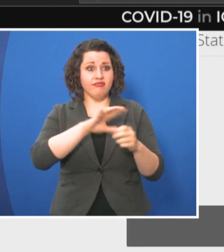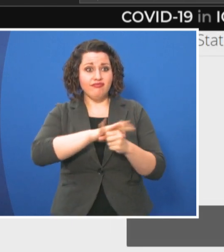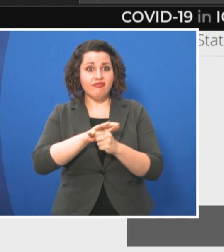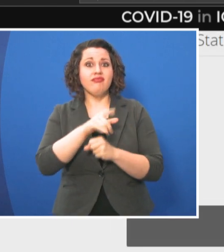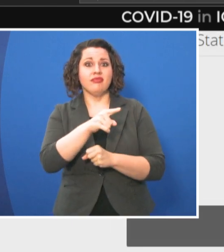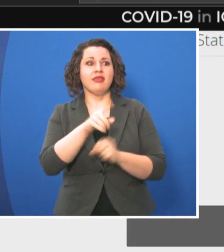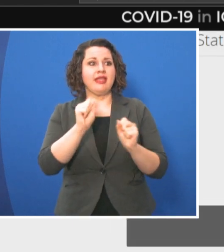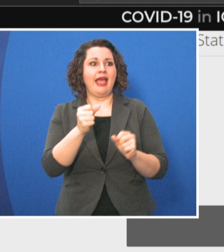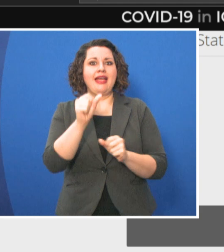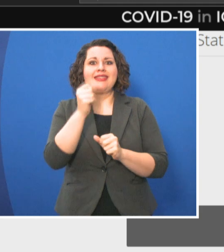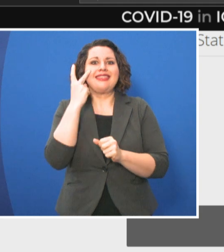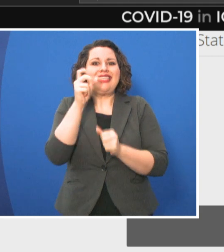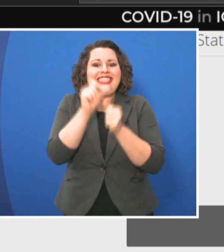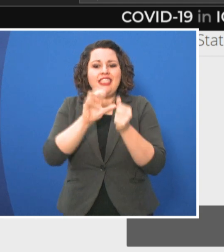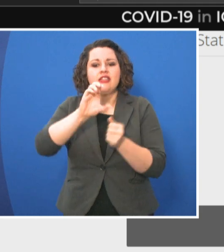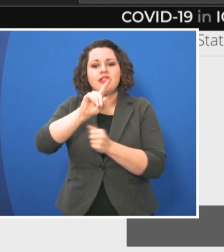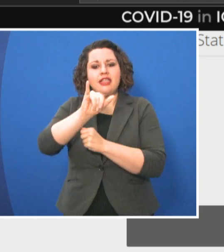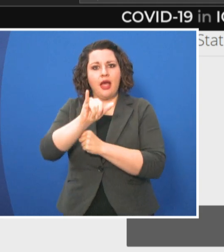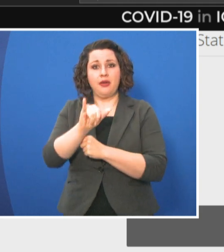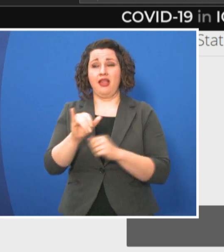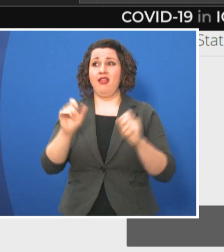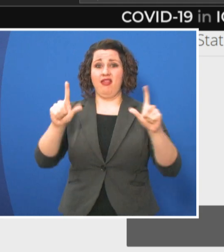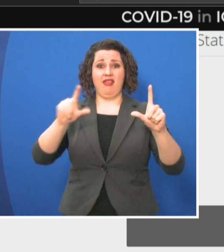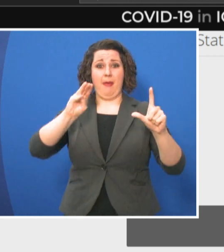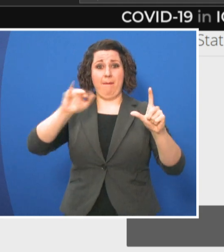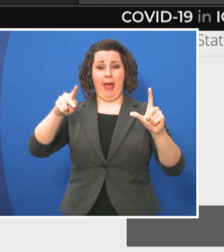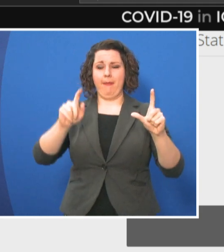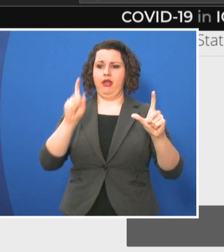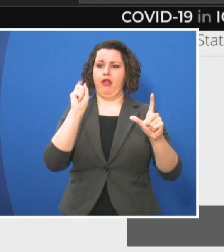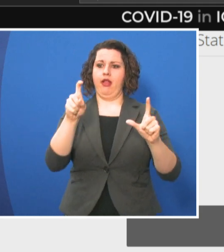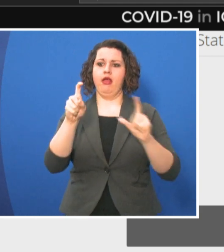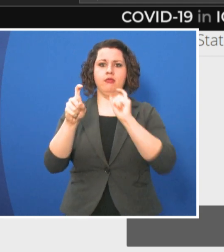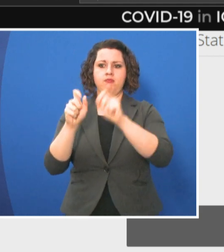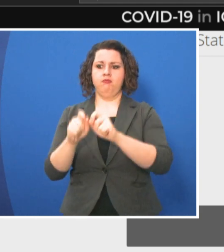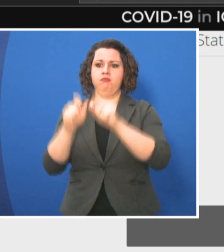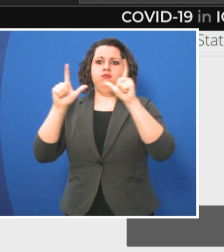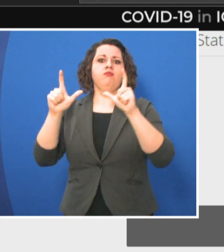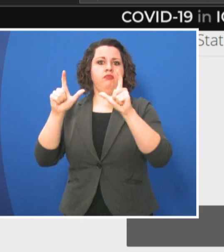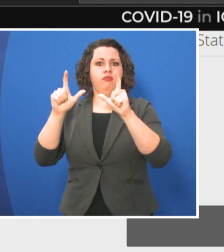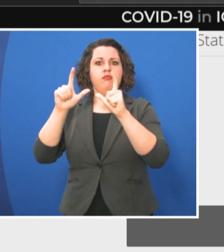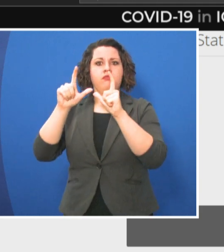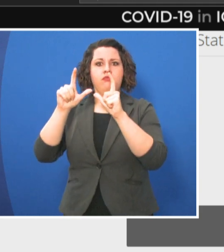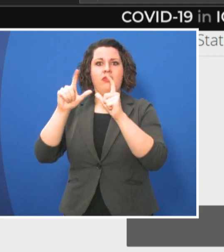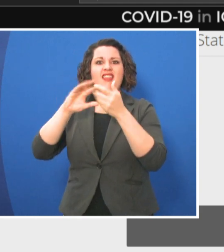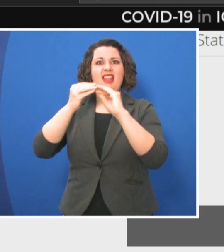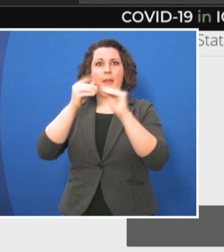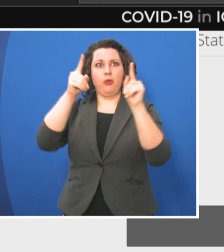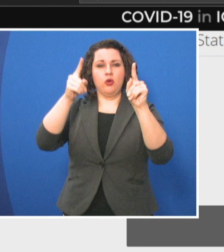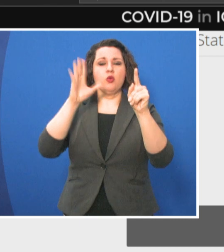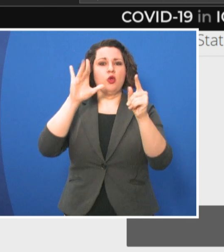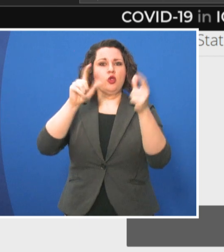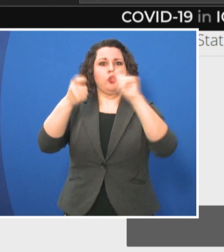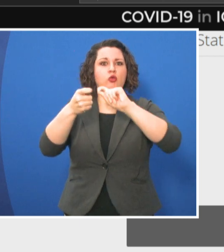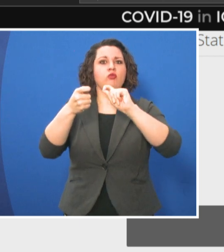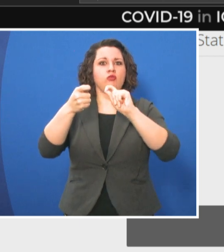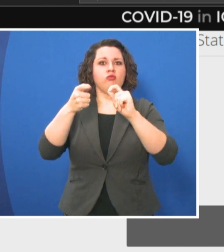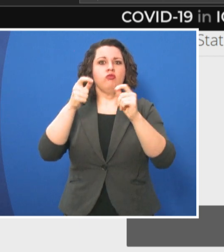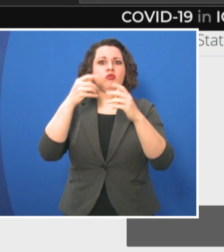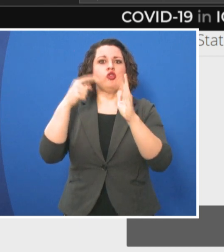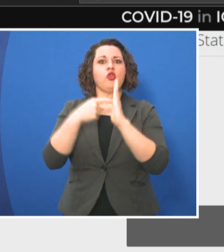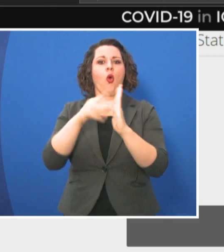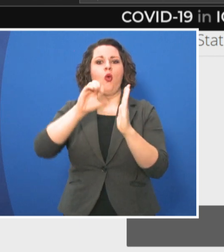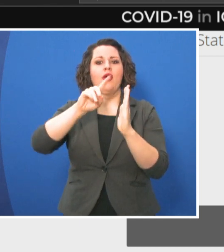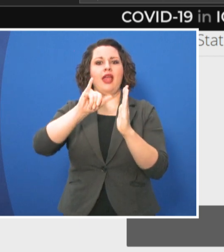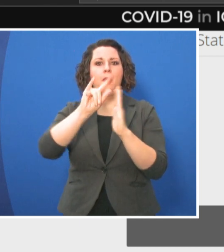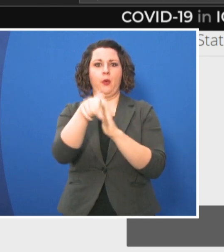on any county on the map, and the numbers on the graphs above will update to show only that county.